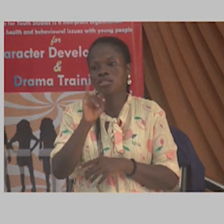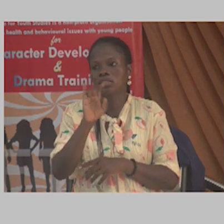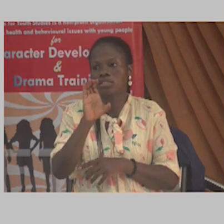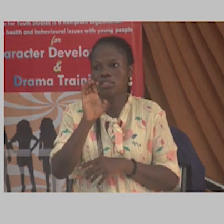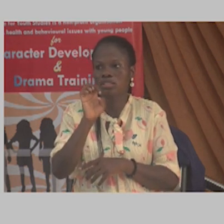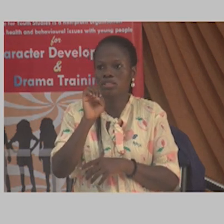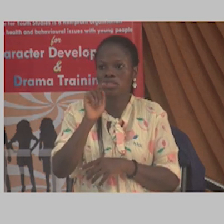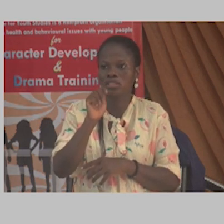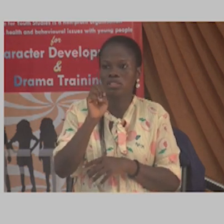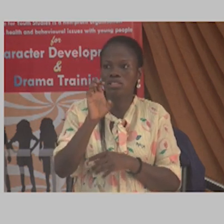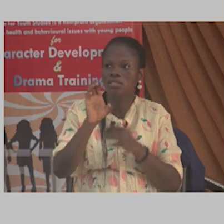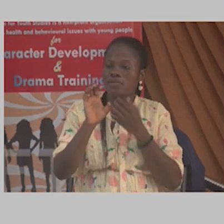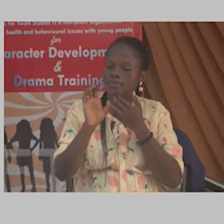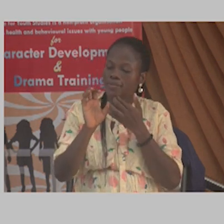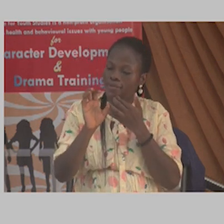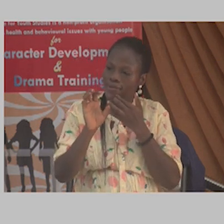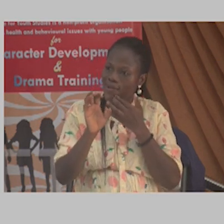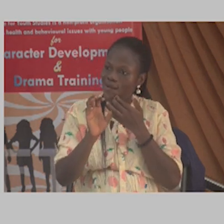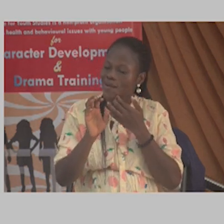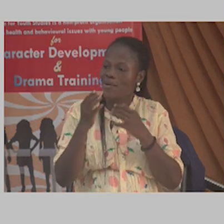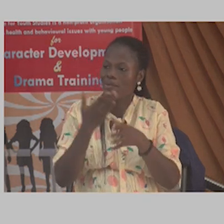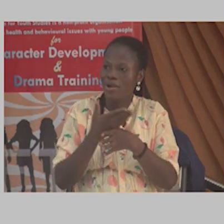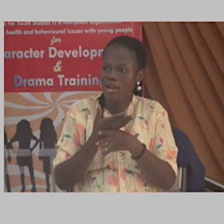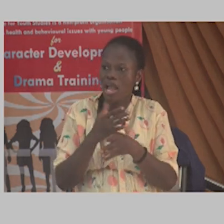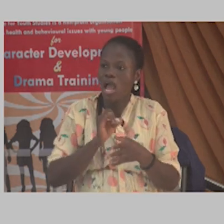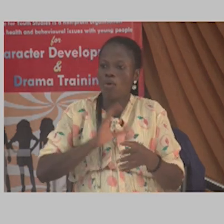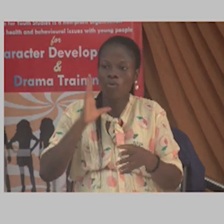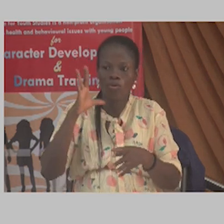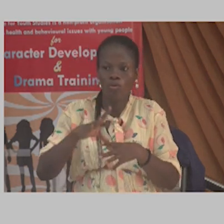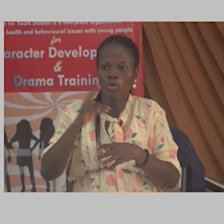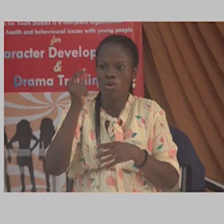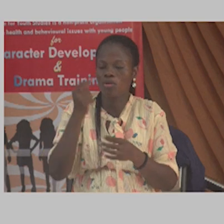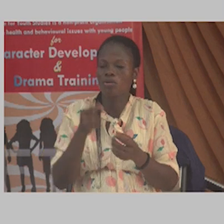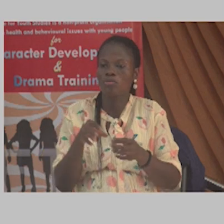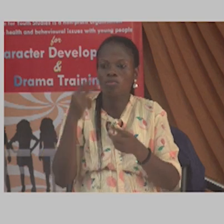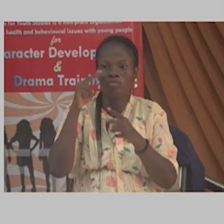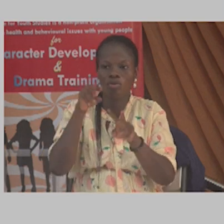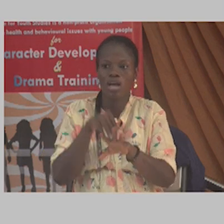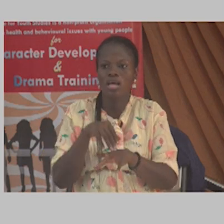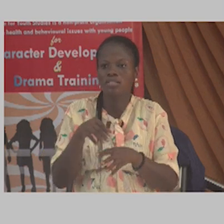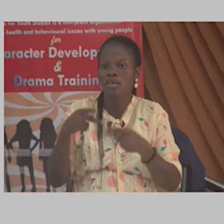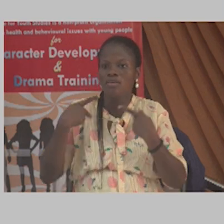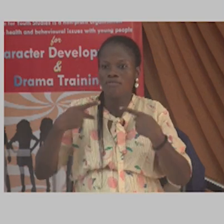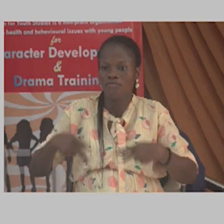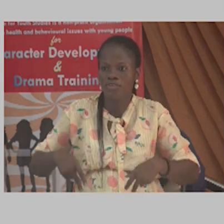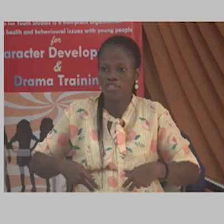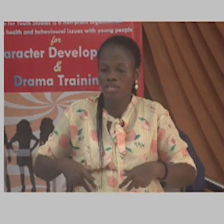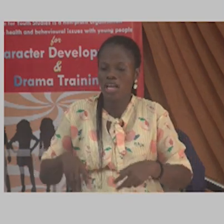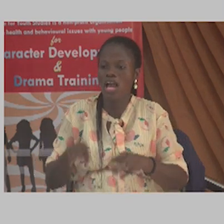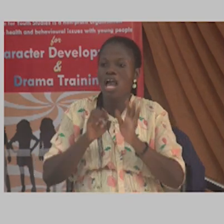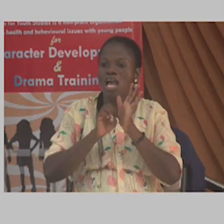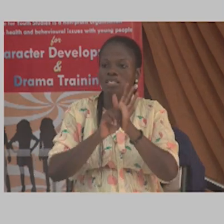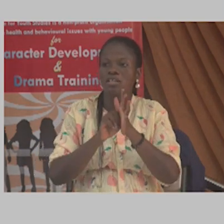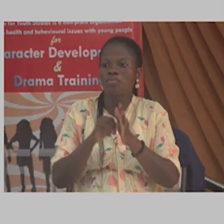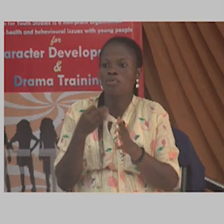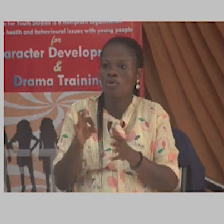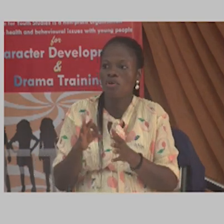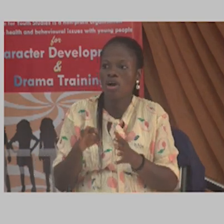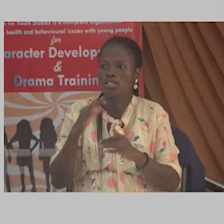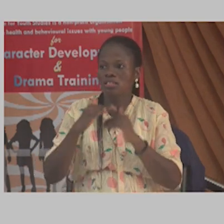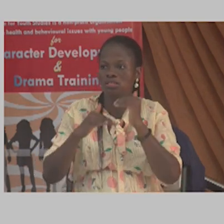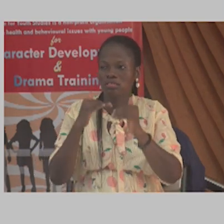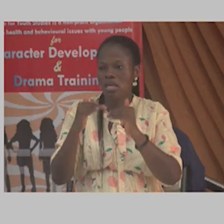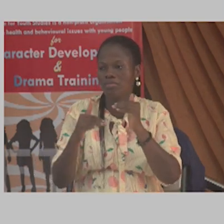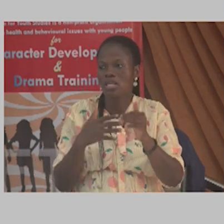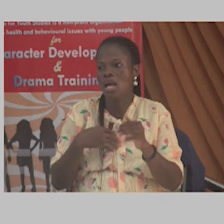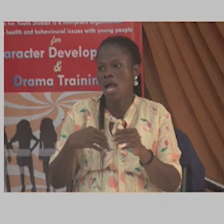communication barriers. So I'll quickly look at the physical Examples of these are steps and curbs